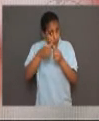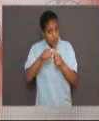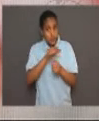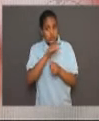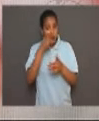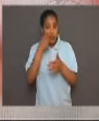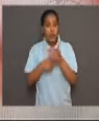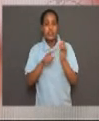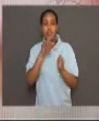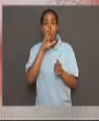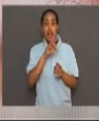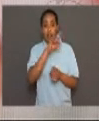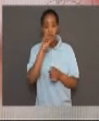were?